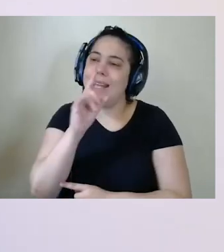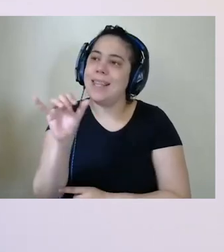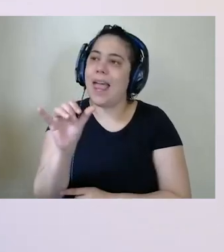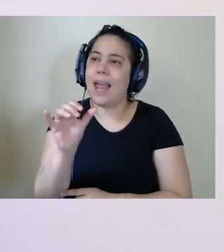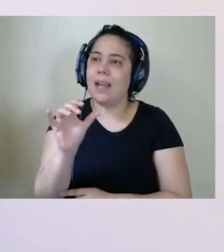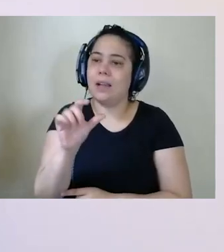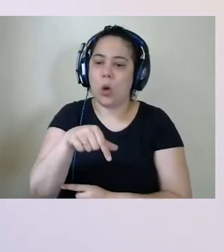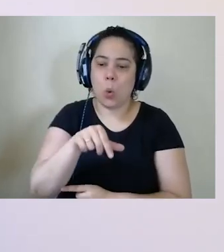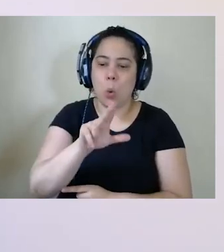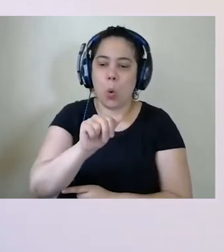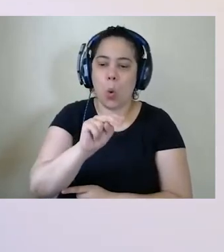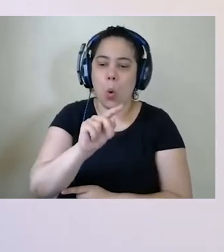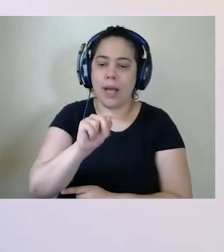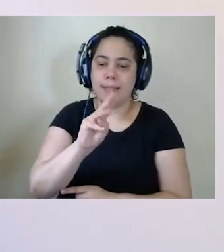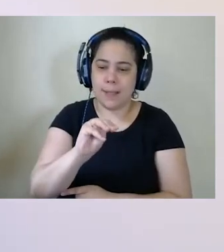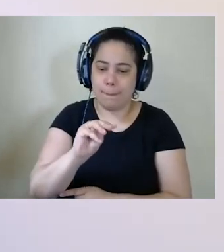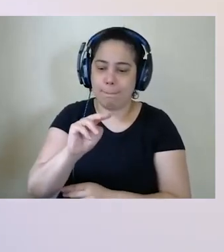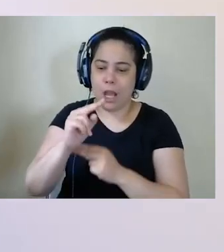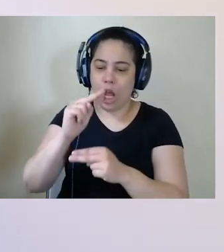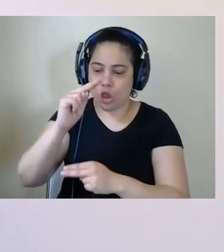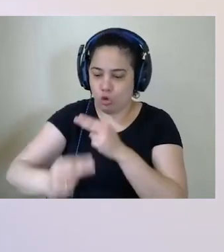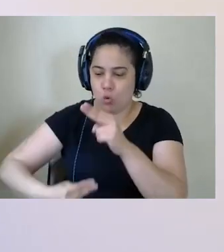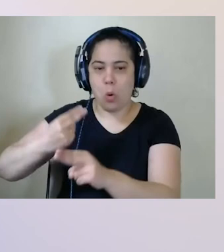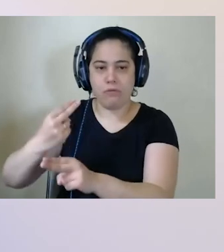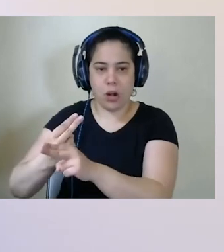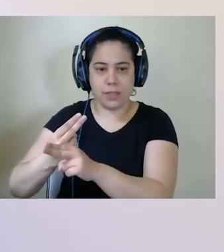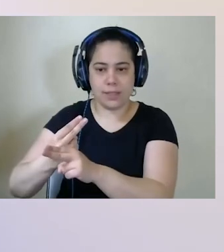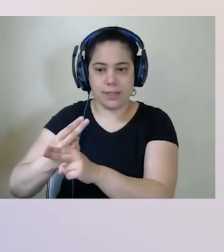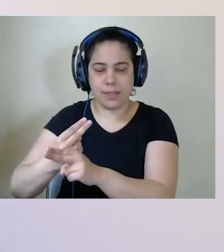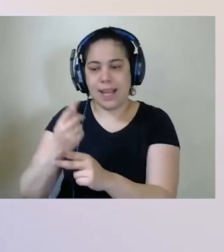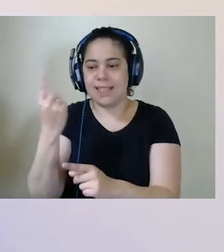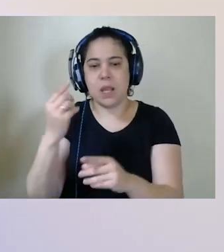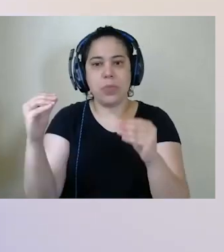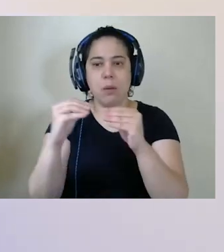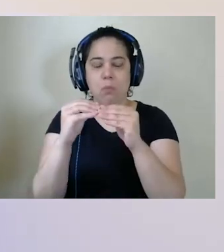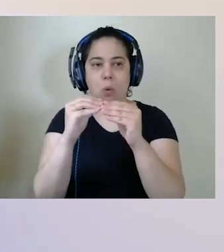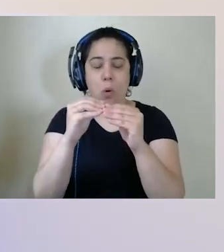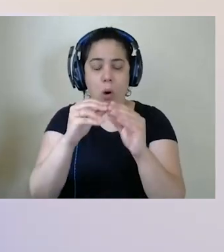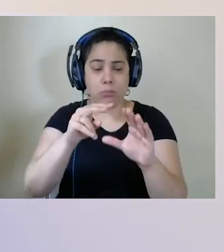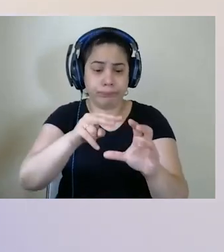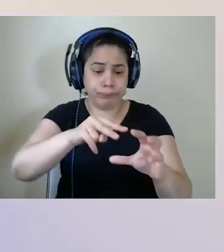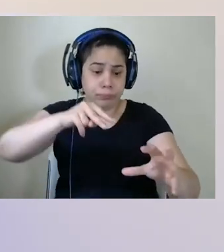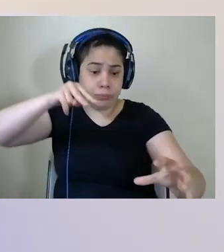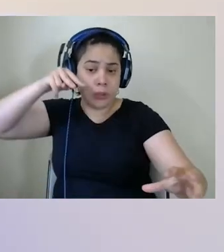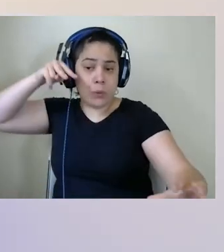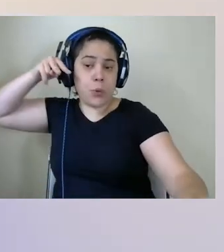got one small angle into this universe and how to affect it positively. And my